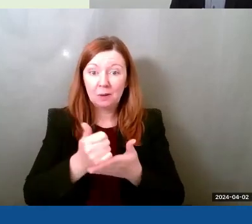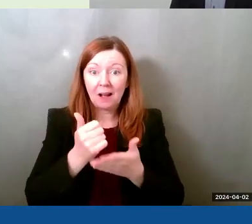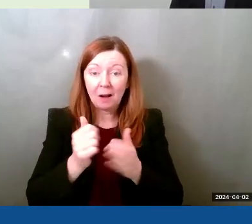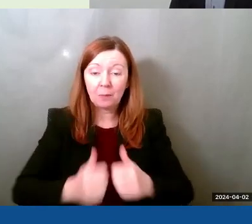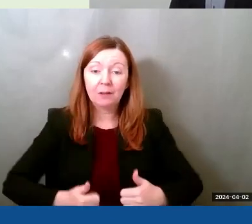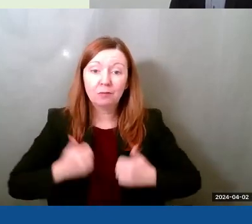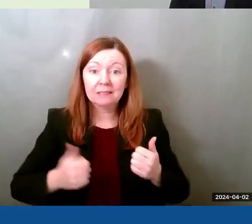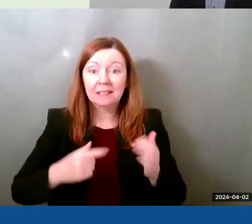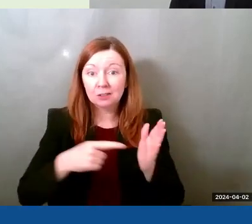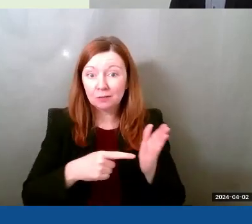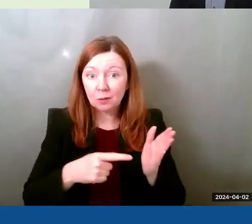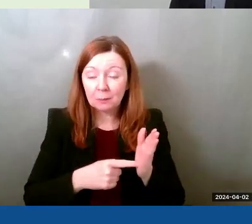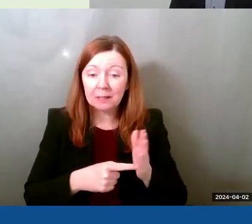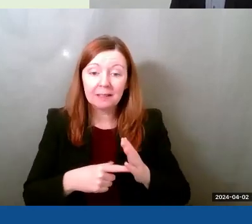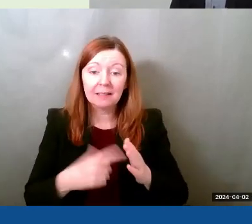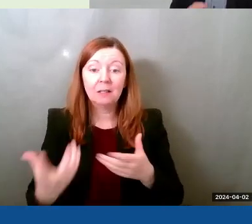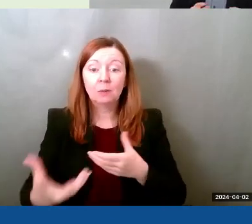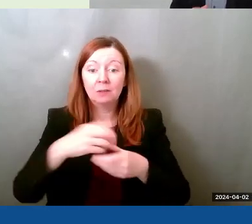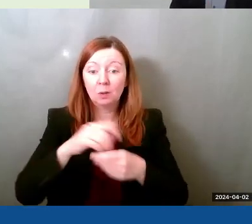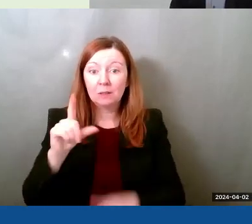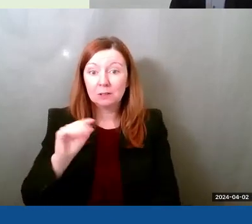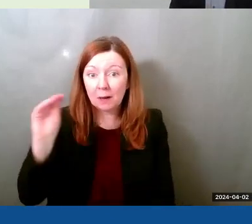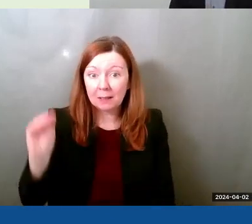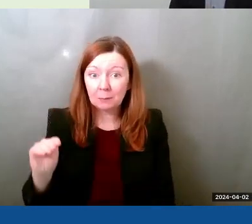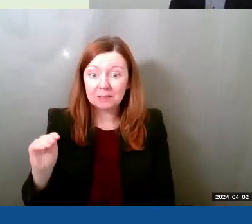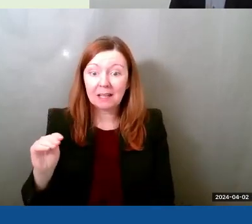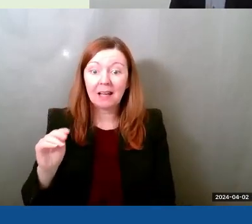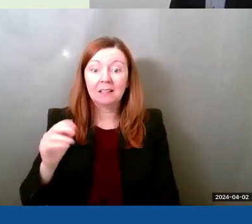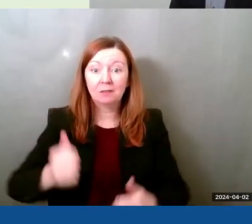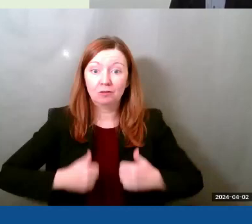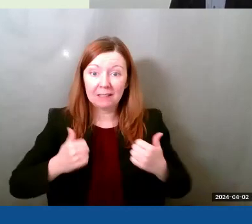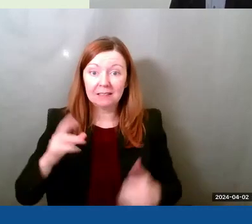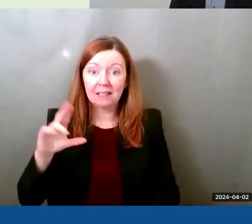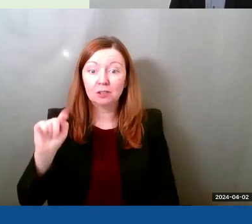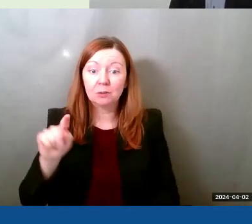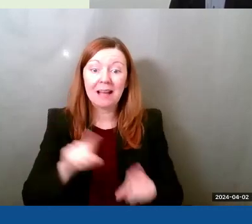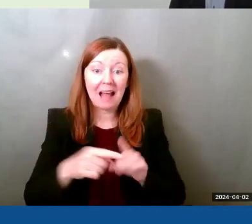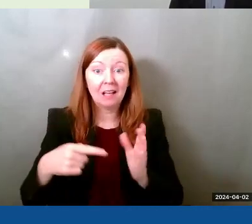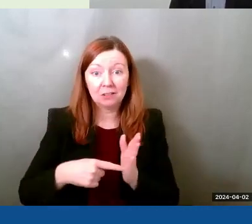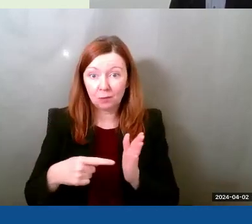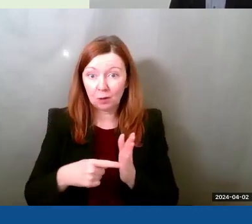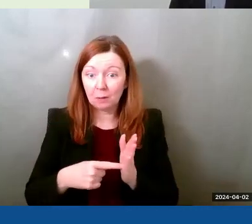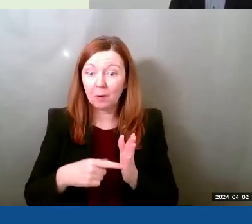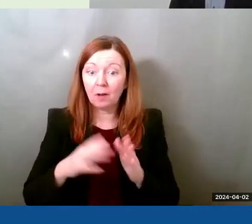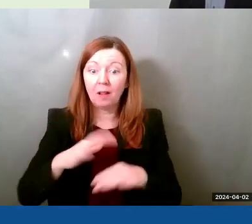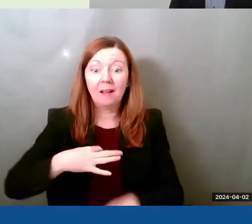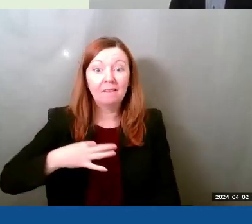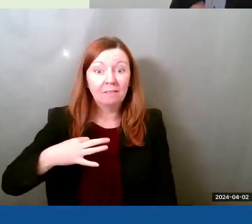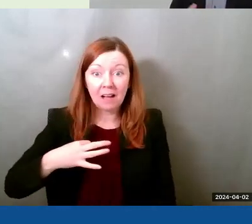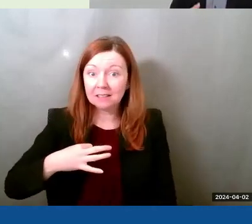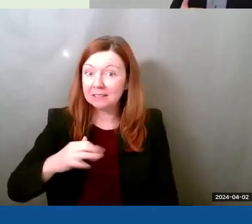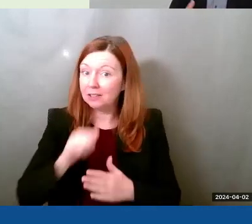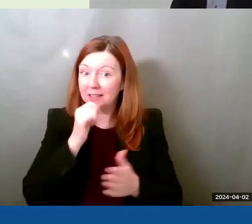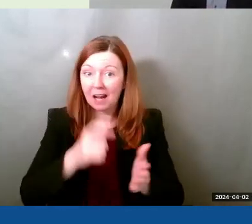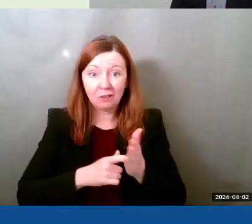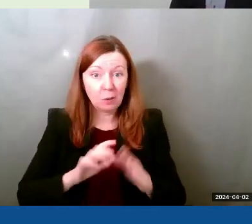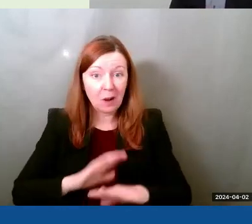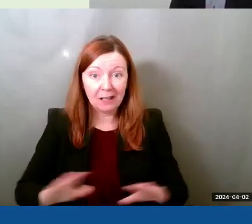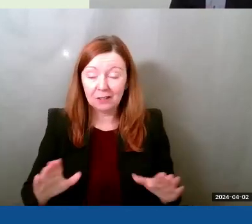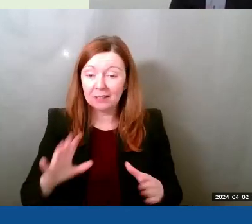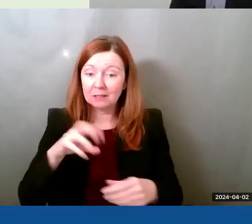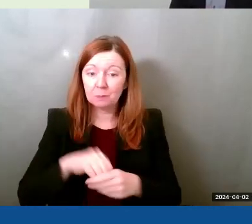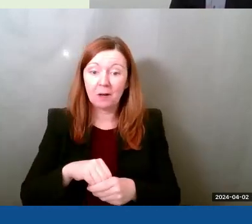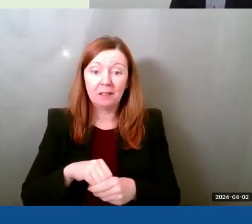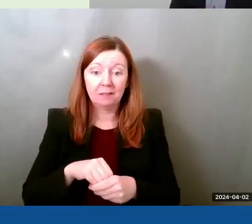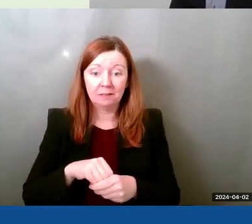residential affordability. We've included 20% of the residential units as affordable on a voluntary basis. That's not required as part